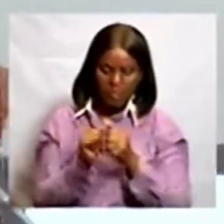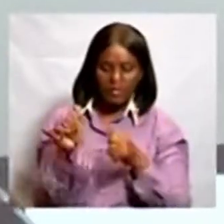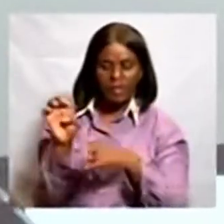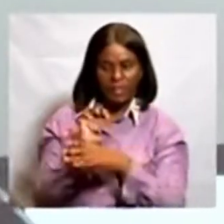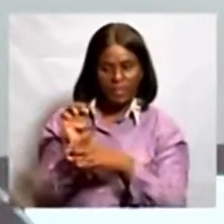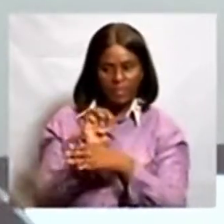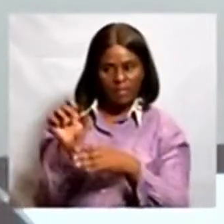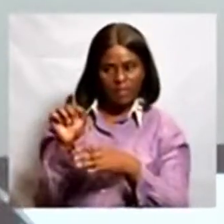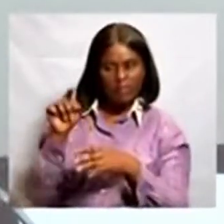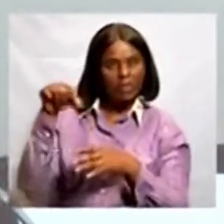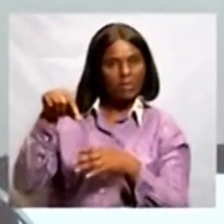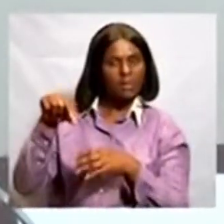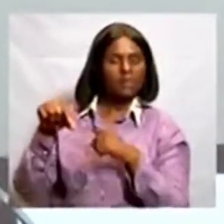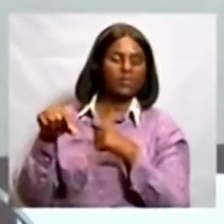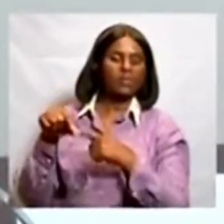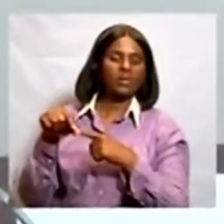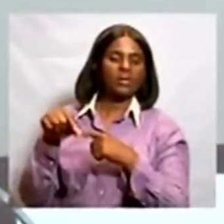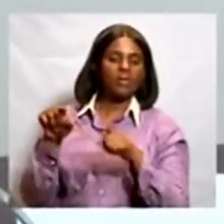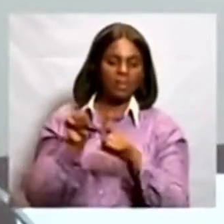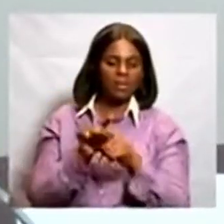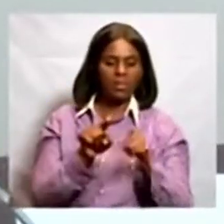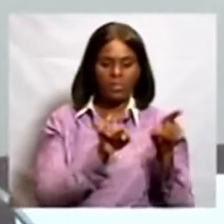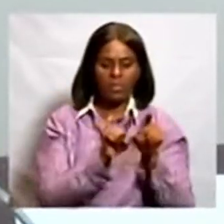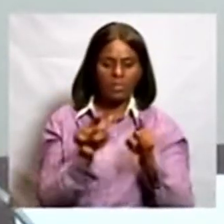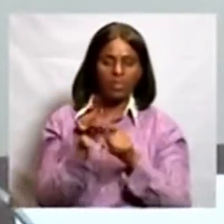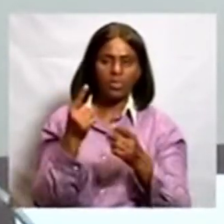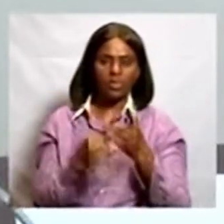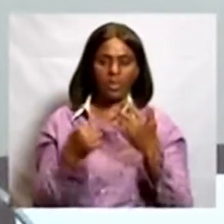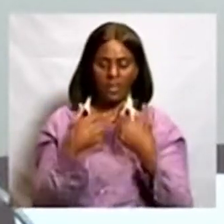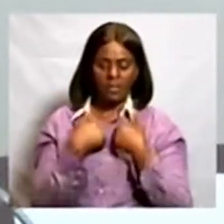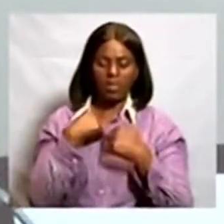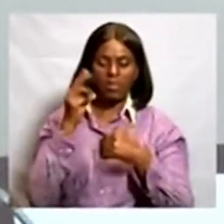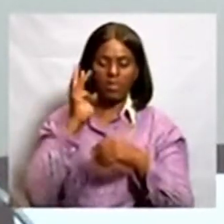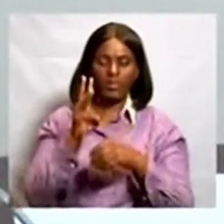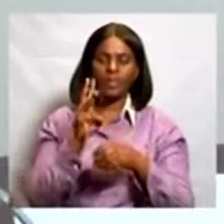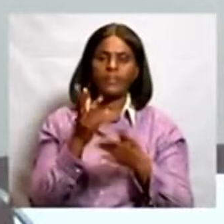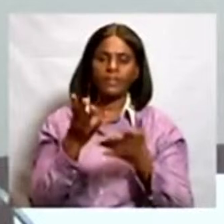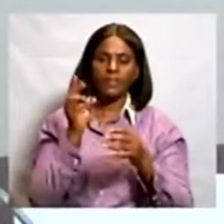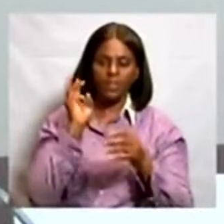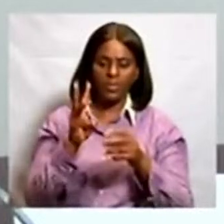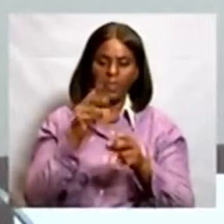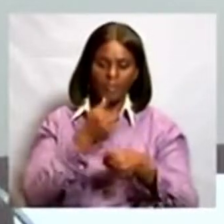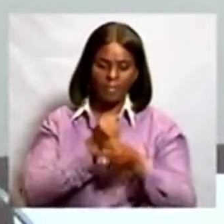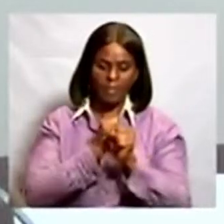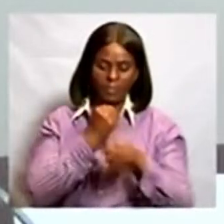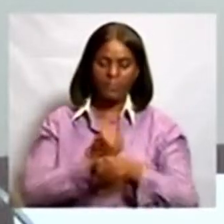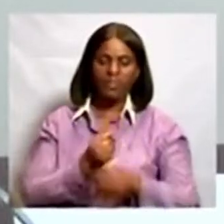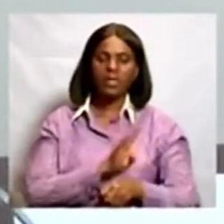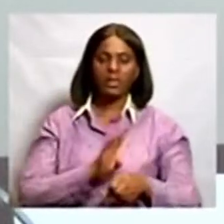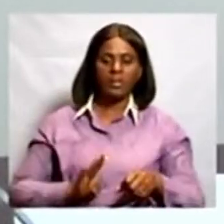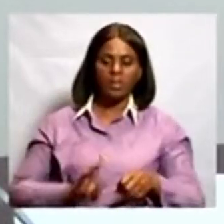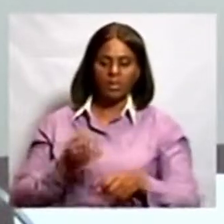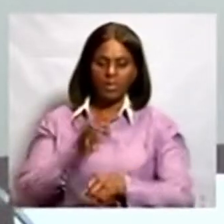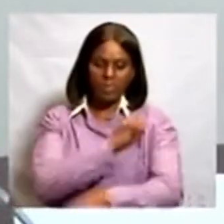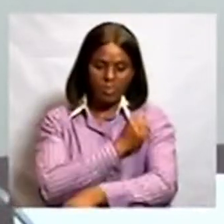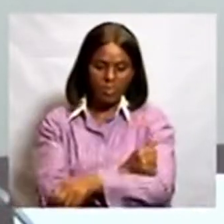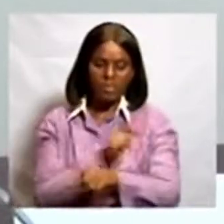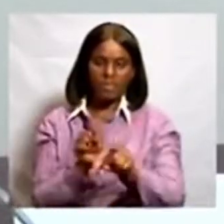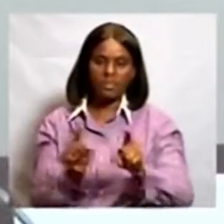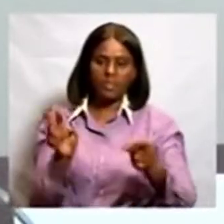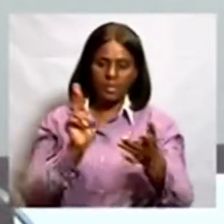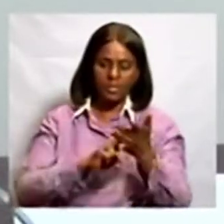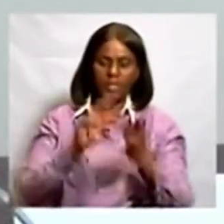evaluation of qualifications, and also it will reconstitute the board of the authority and redefine